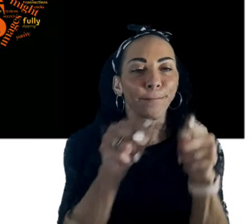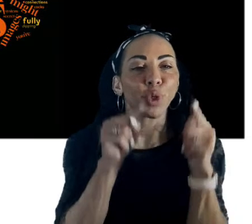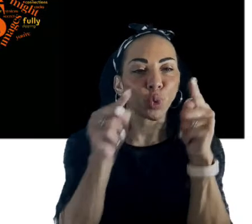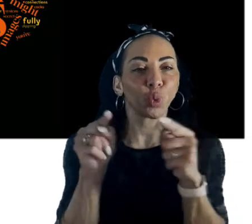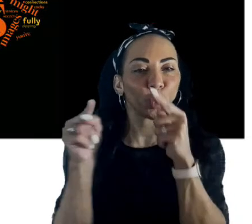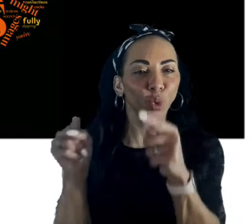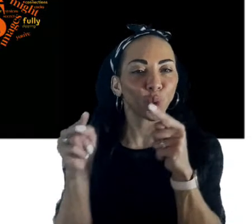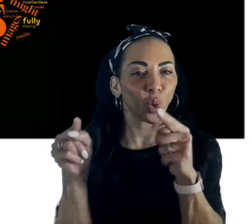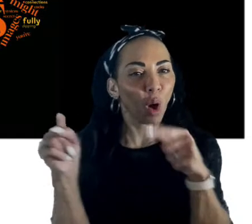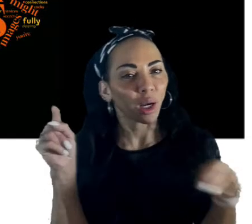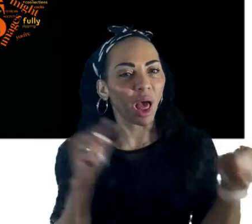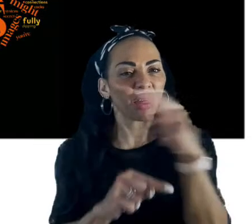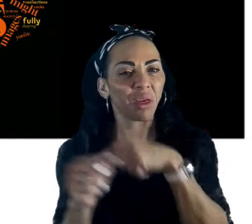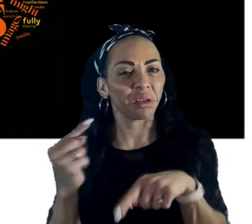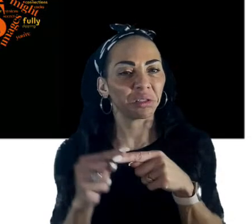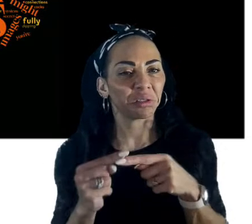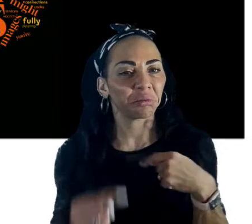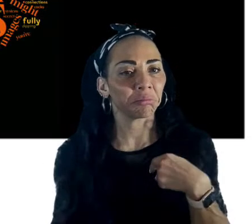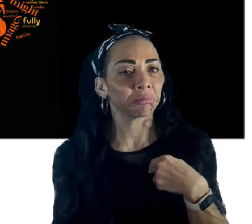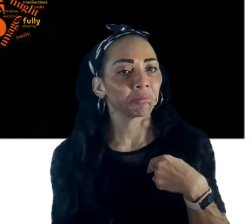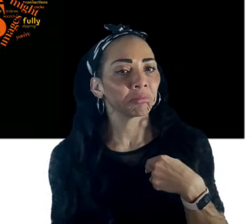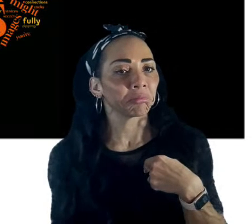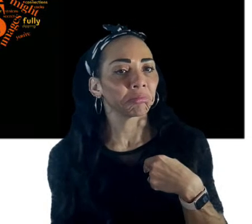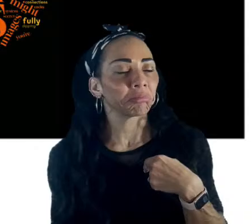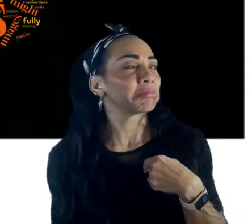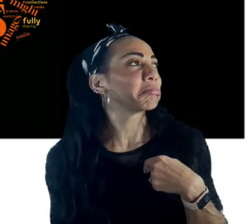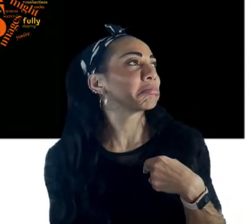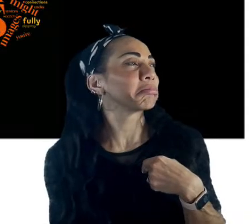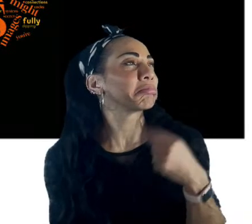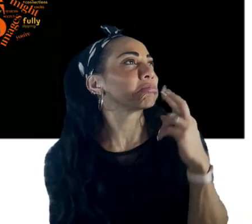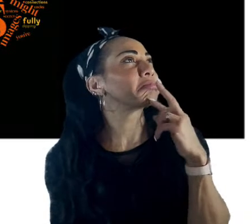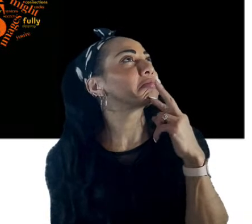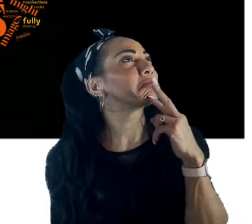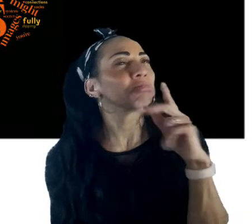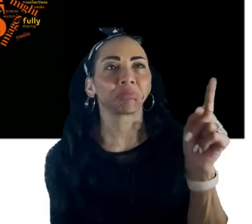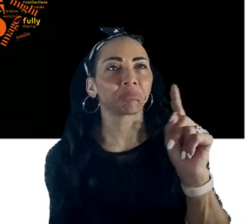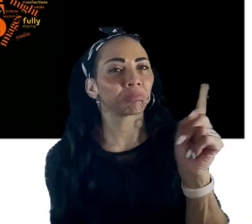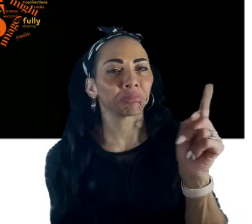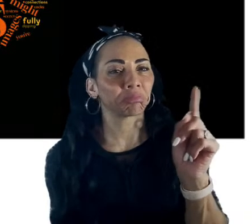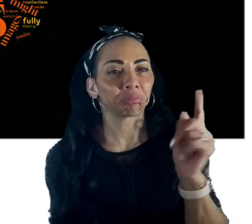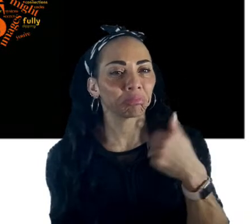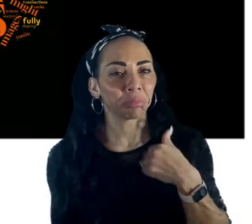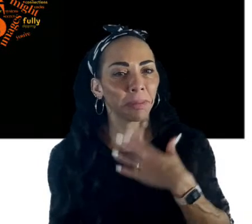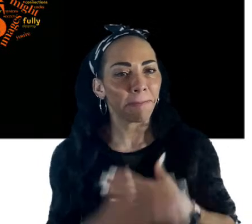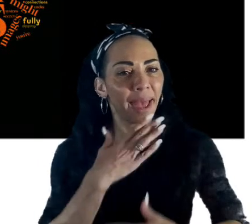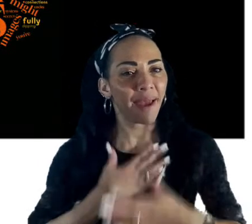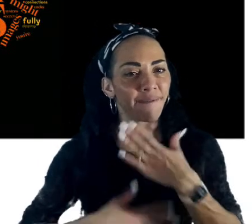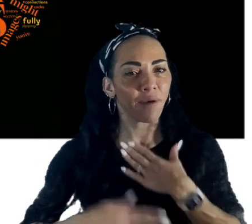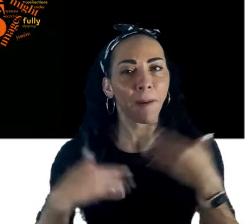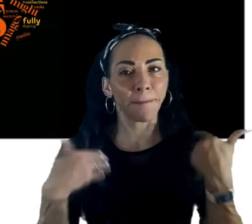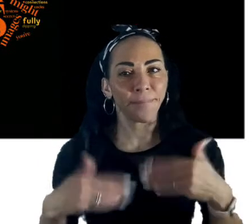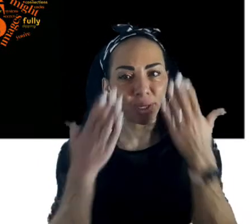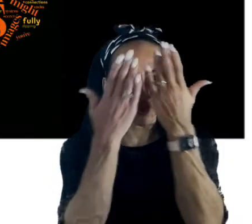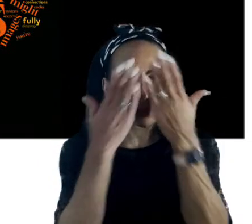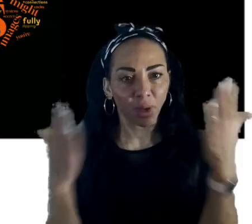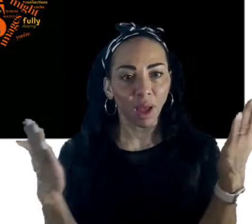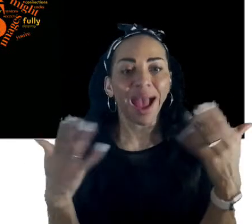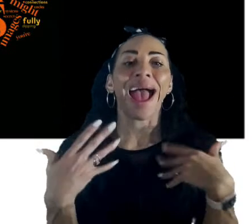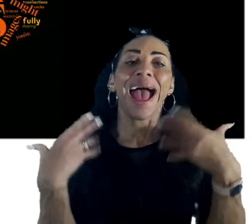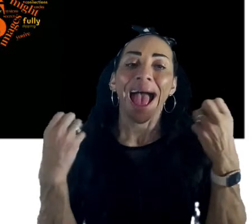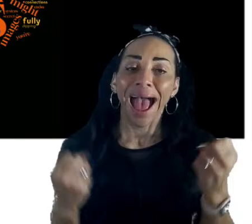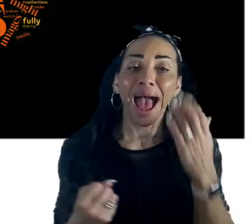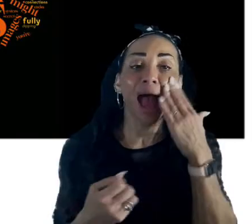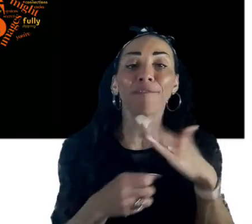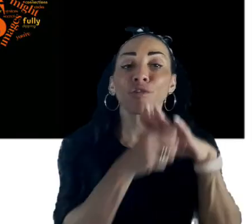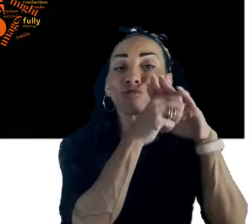on my behaviour, and I know that I conducted myself with respect. You know, on these apps, there is racism, there is misogyny,